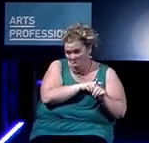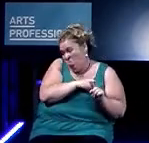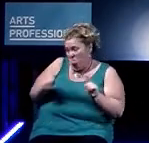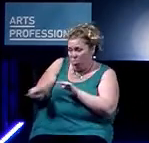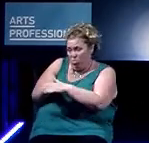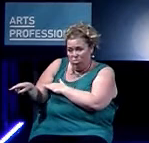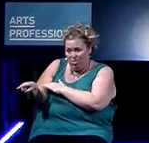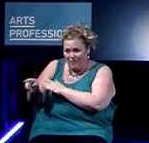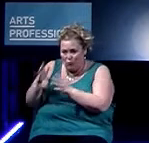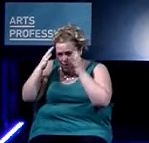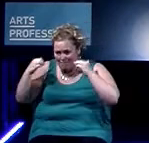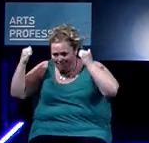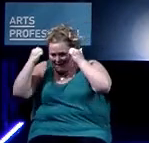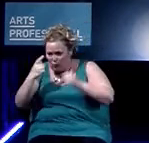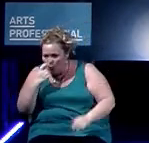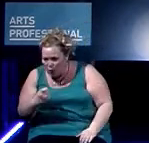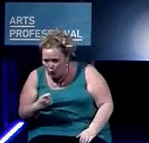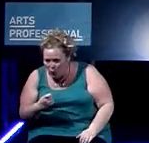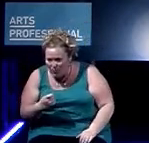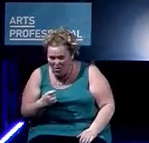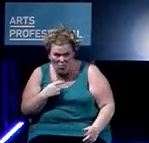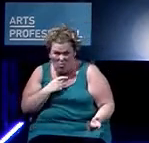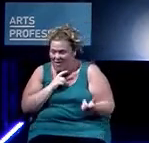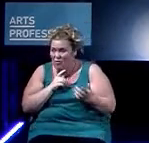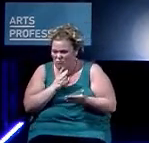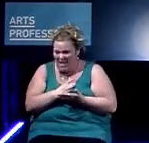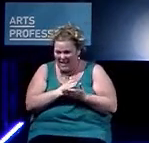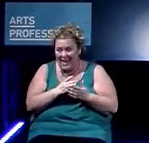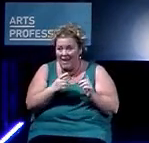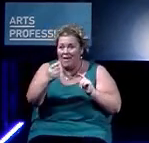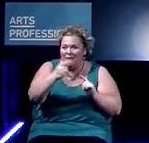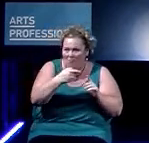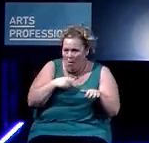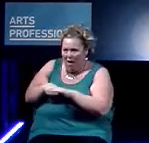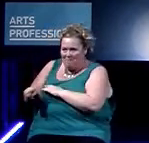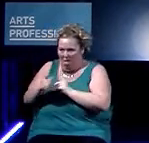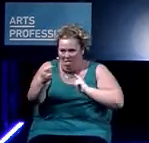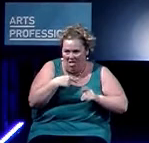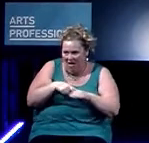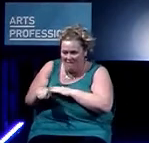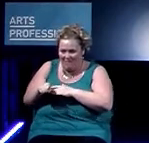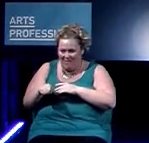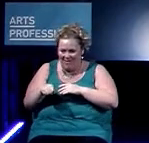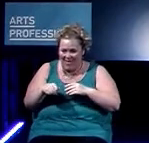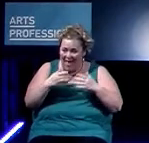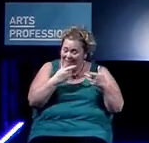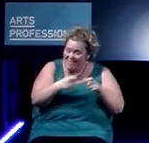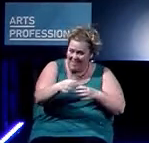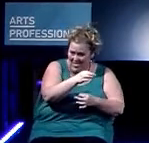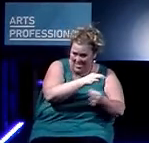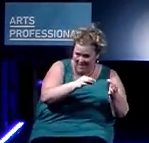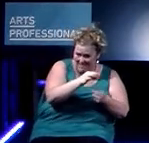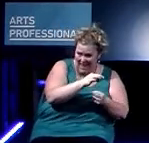and wait till those guys had gone. And they beat Edison. They kept running around him. And this town of pirate filmmakers is still there today. It's